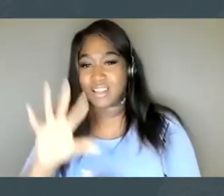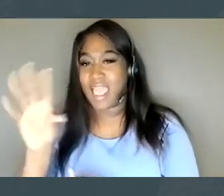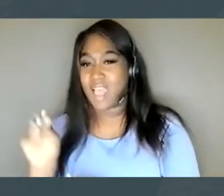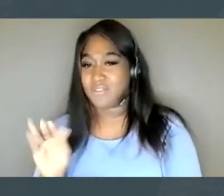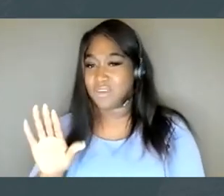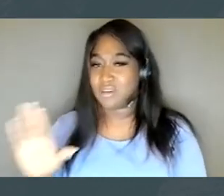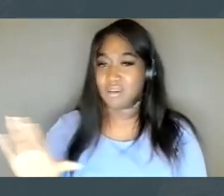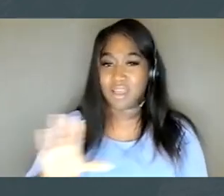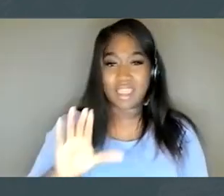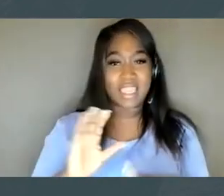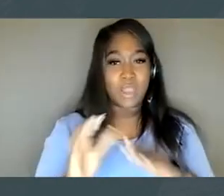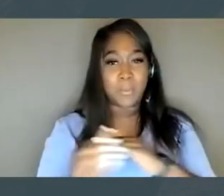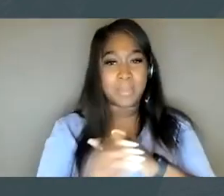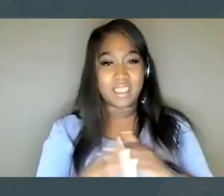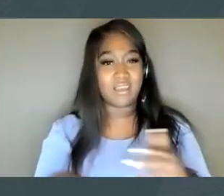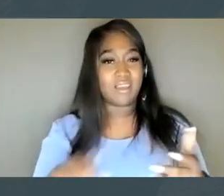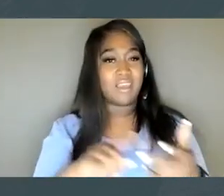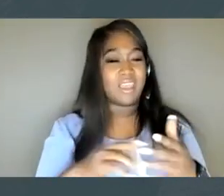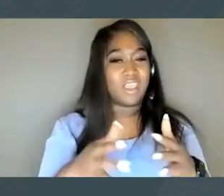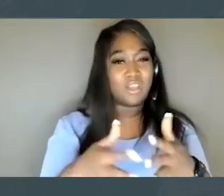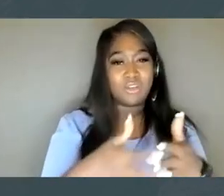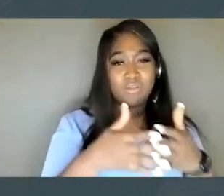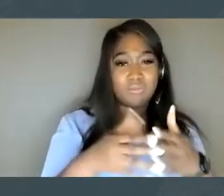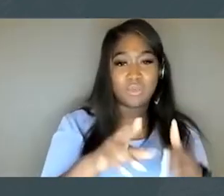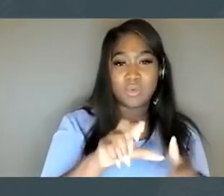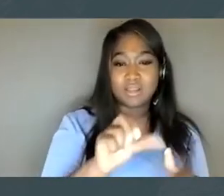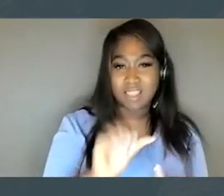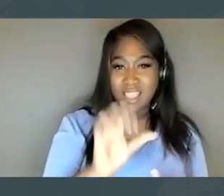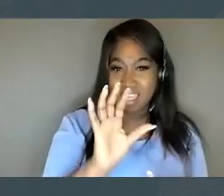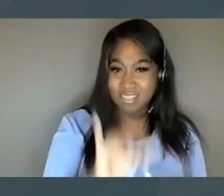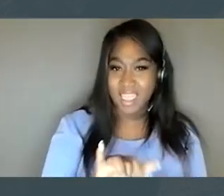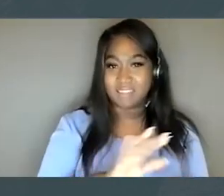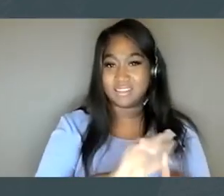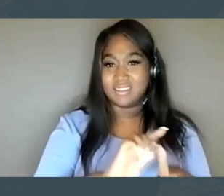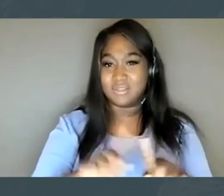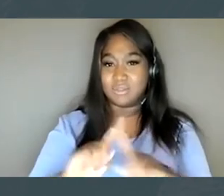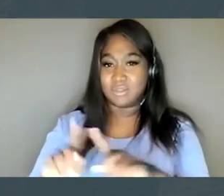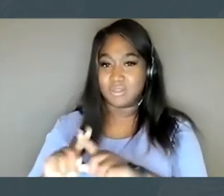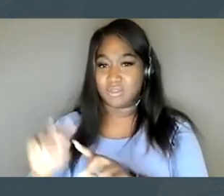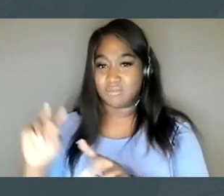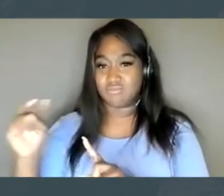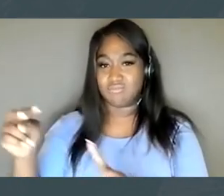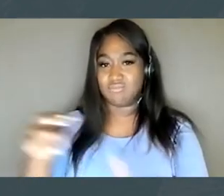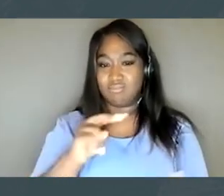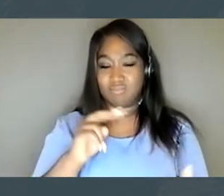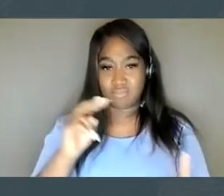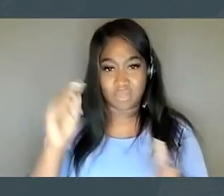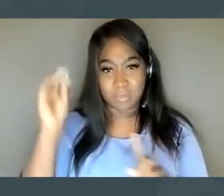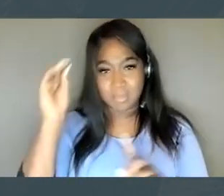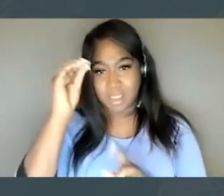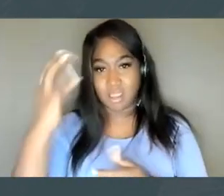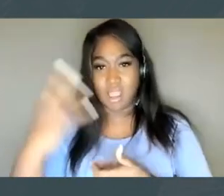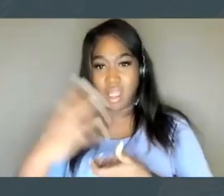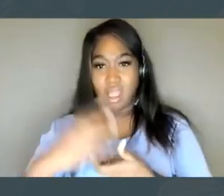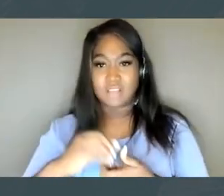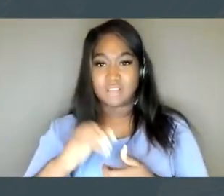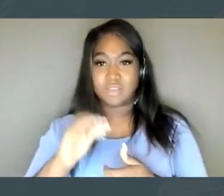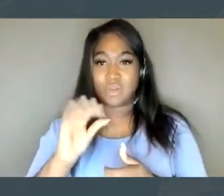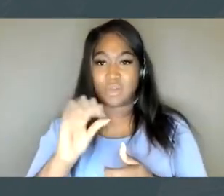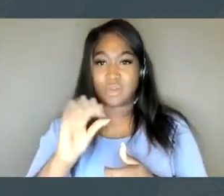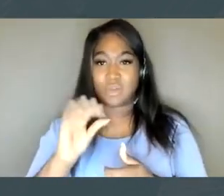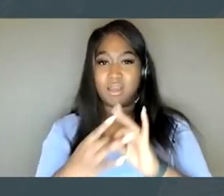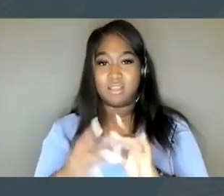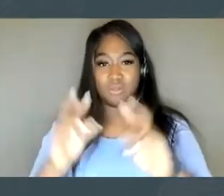that thematic, I mean, I think that the title of the book is very much related to, you